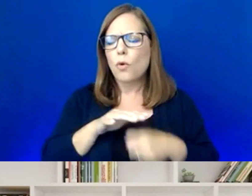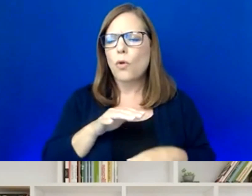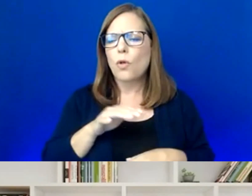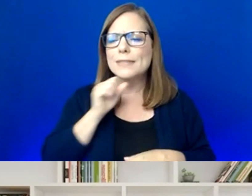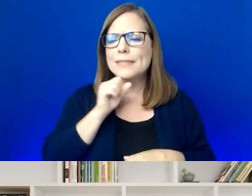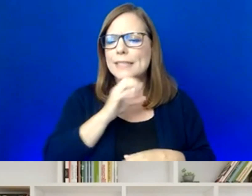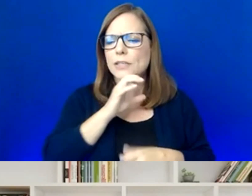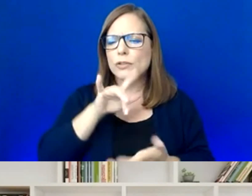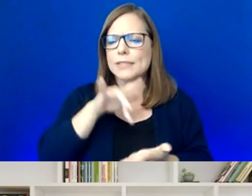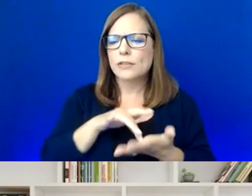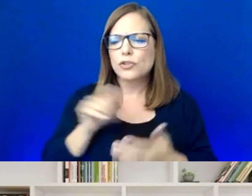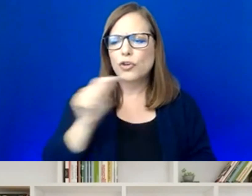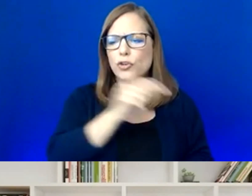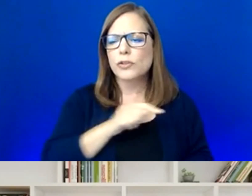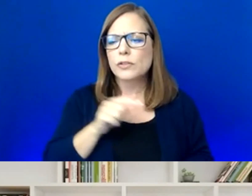or Eli.